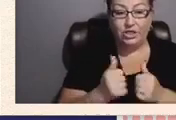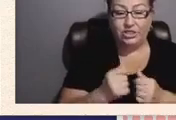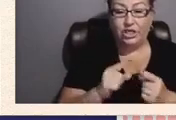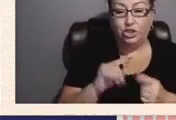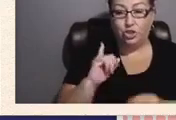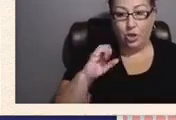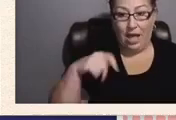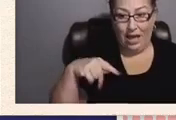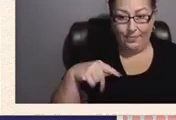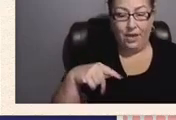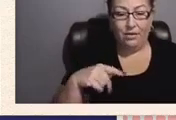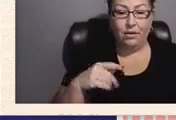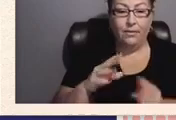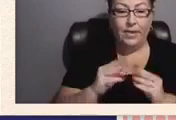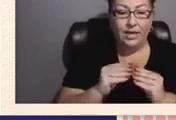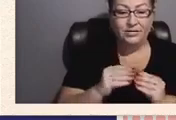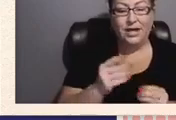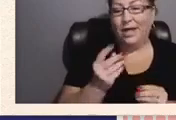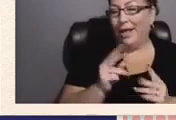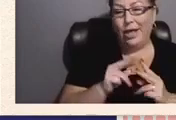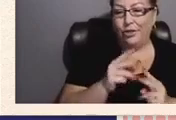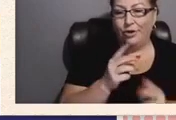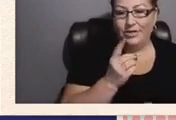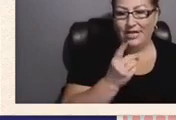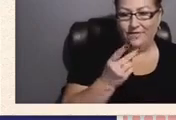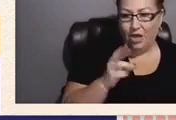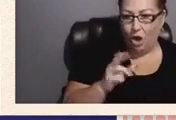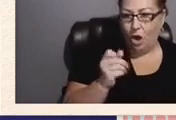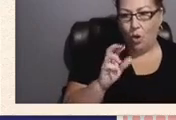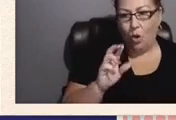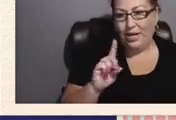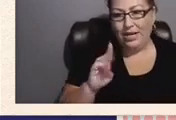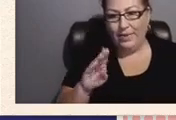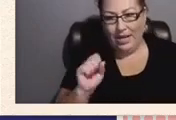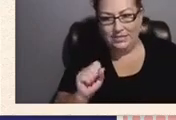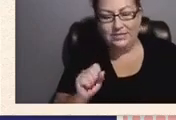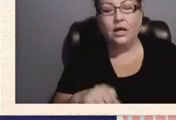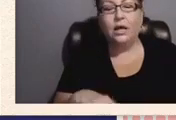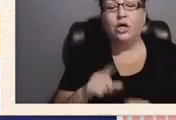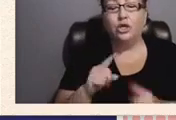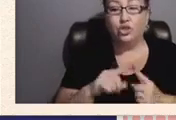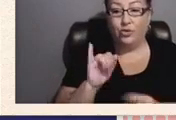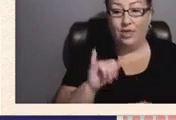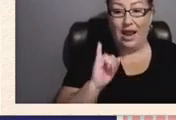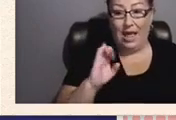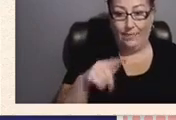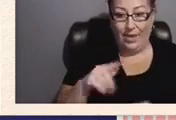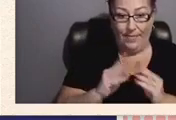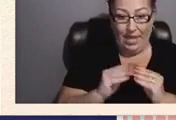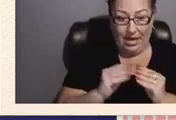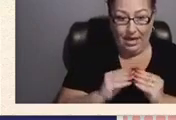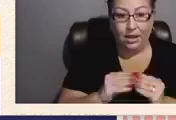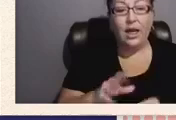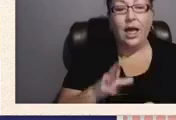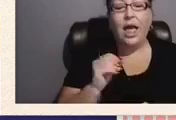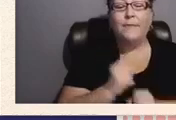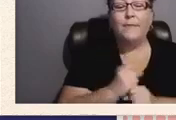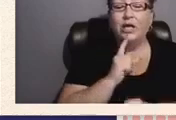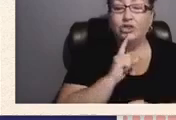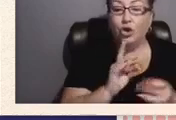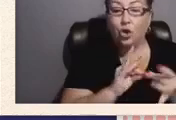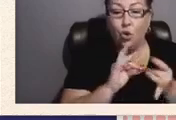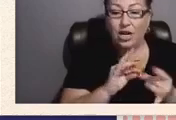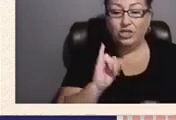either vocational rehabilitation or blind services, to the IEP meetings. Ensure the coordination of